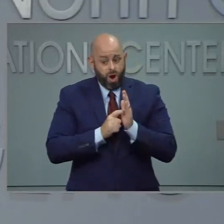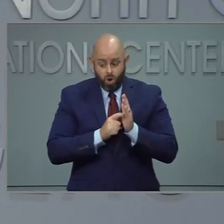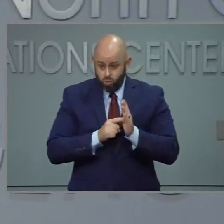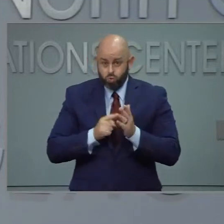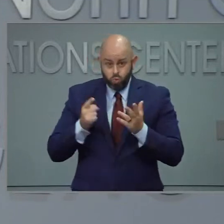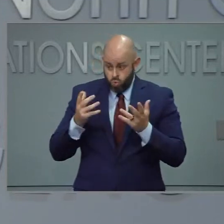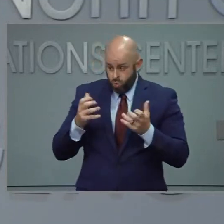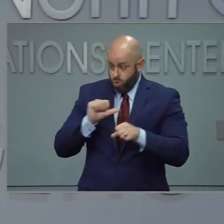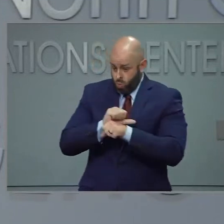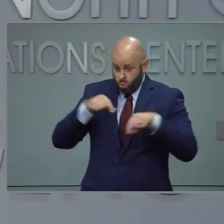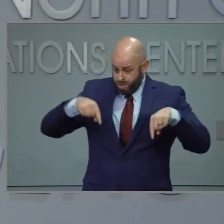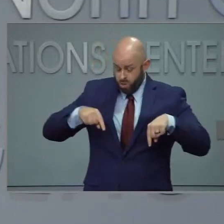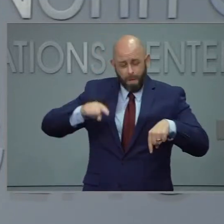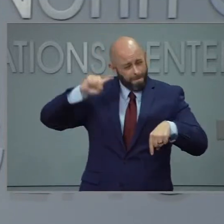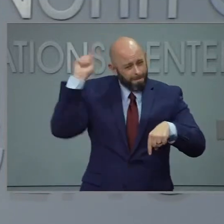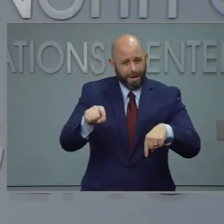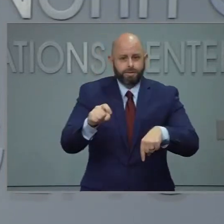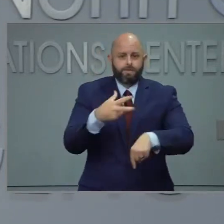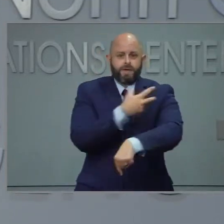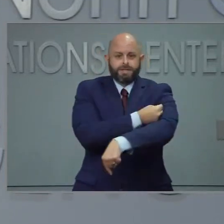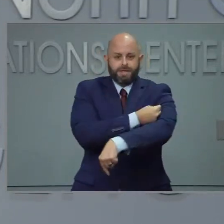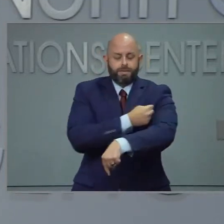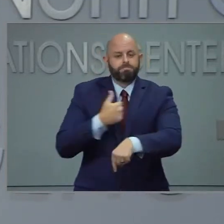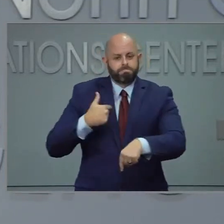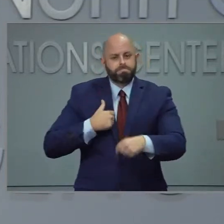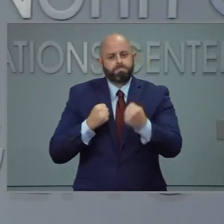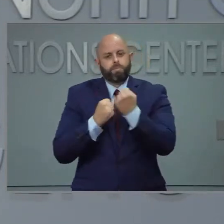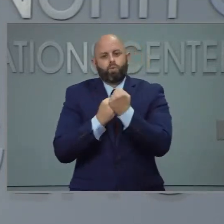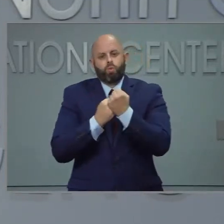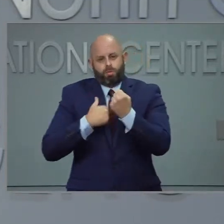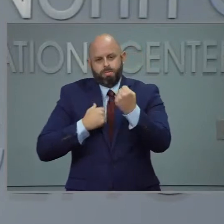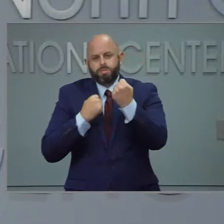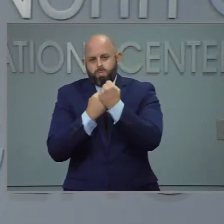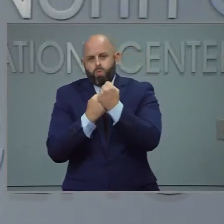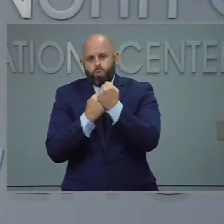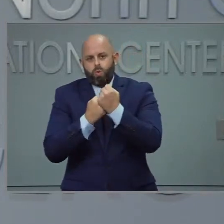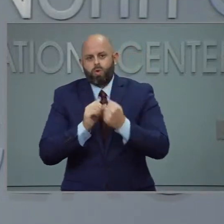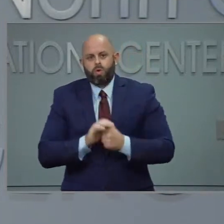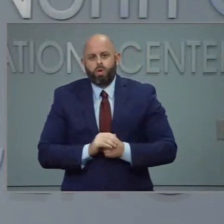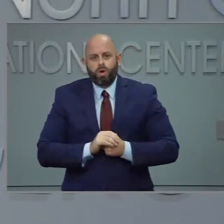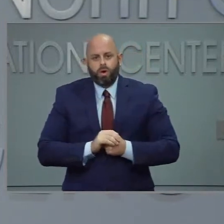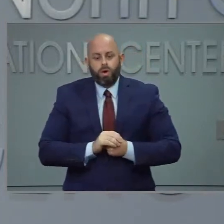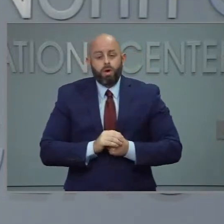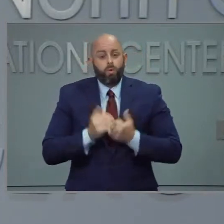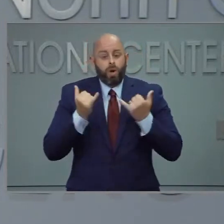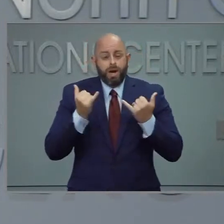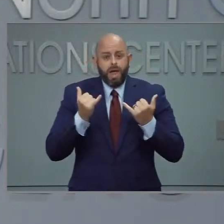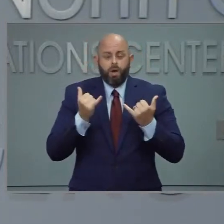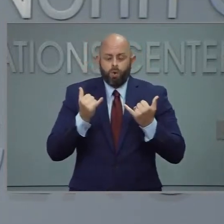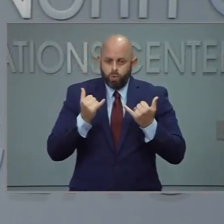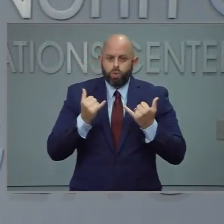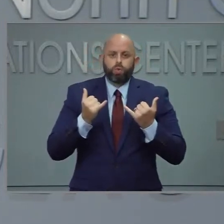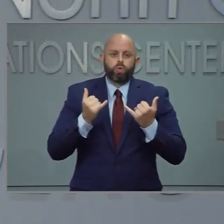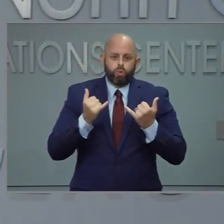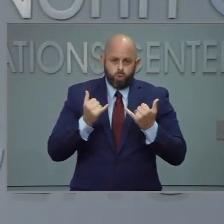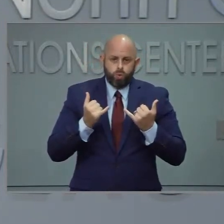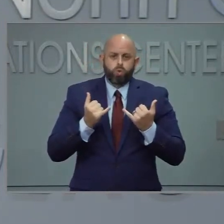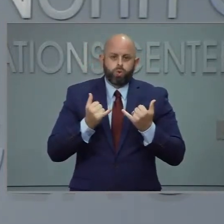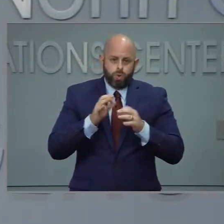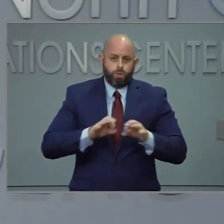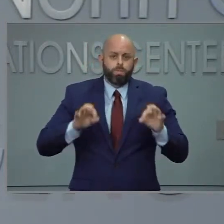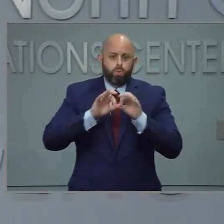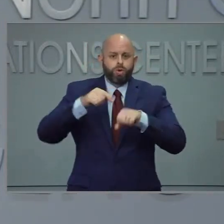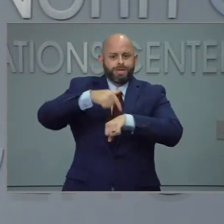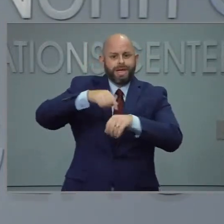employees to get vaccinated, and I applaud that. We are at a crossroads in this pandemic, and